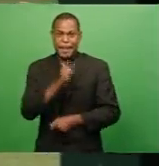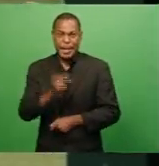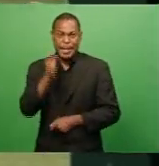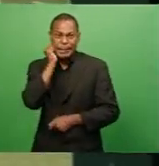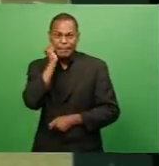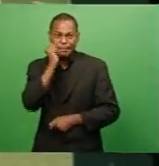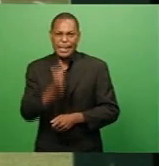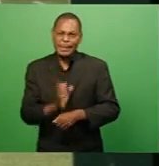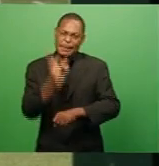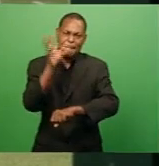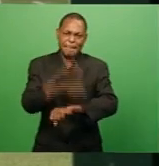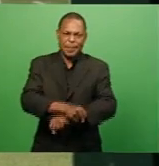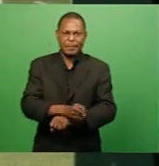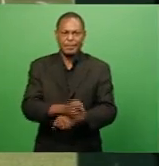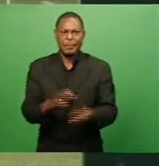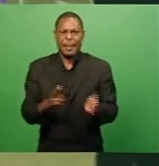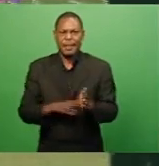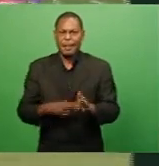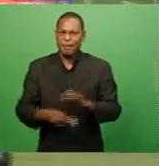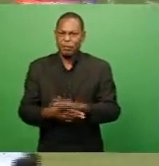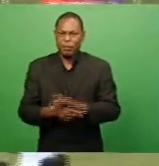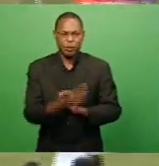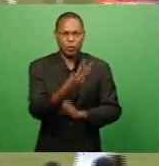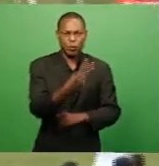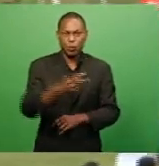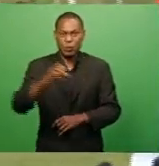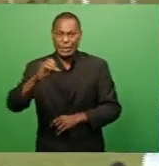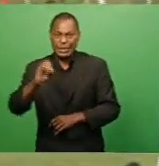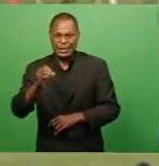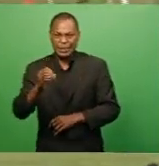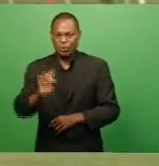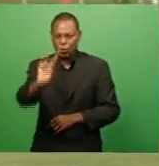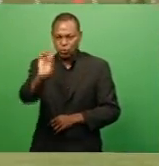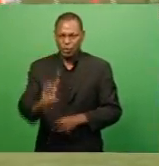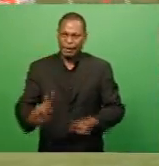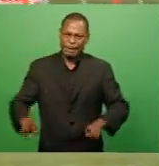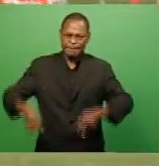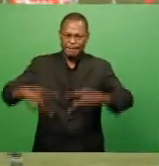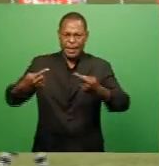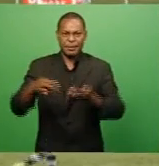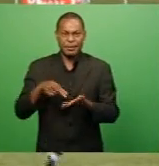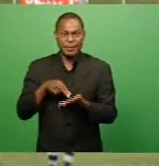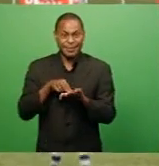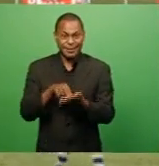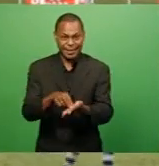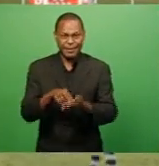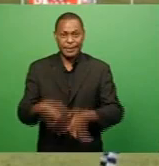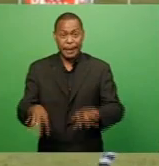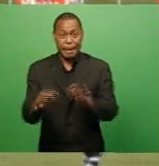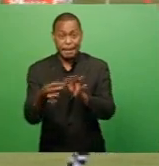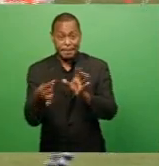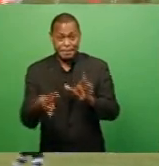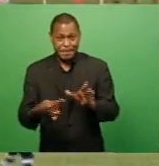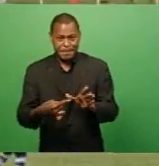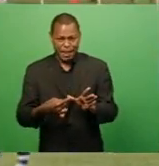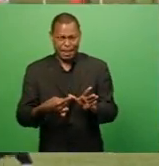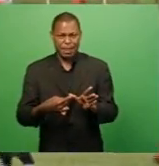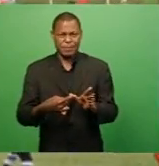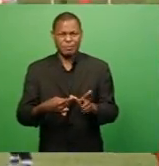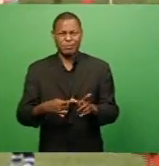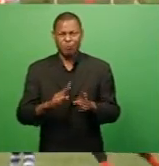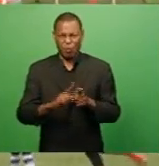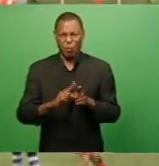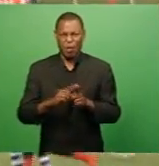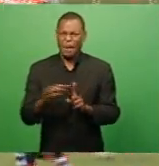Nabua outfit 2-0 in the final today at Prince Charles Park in Nadi. Ba's Moshim Khan was the star of the